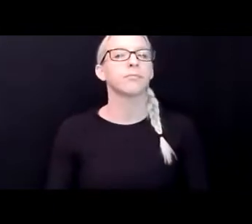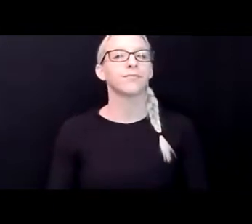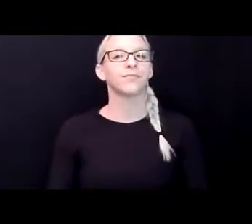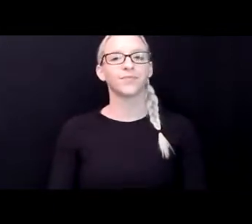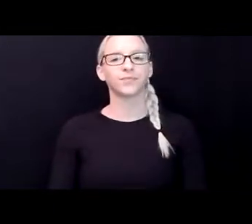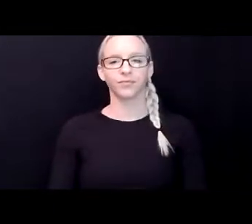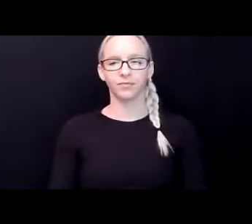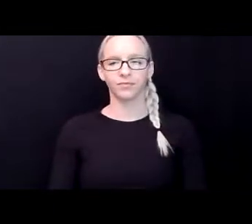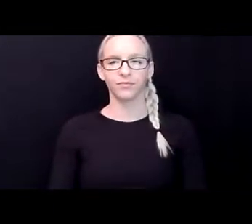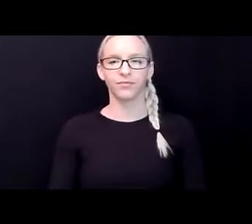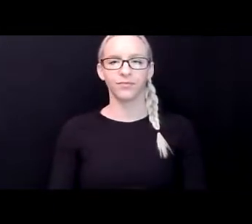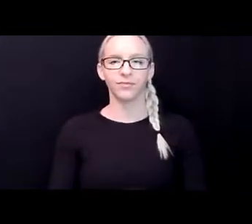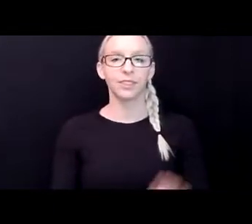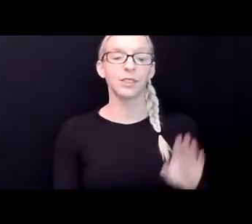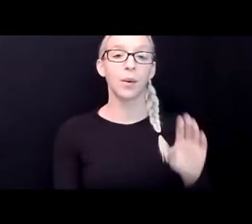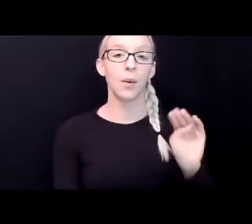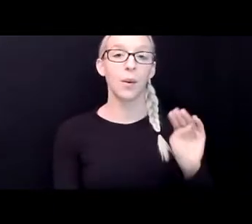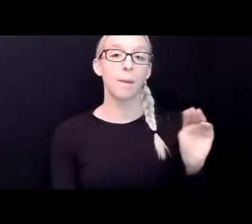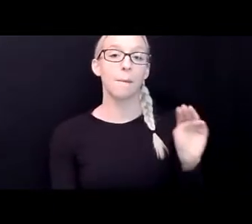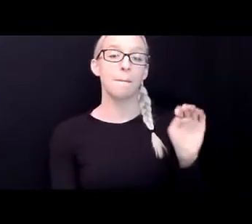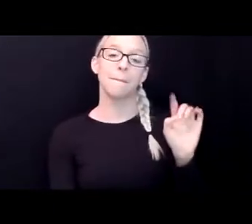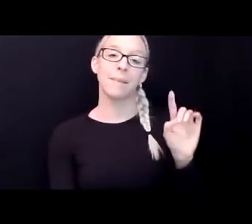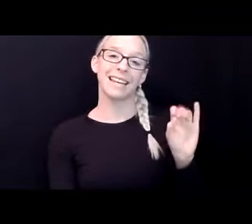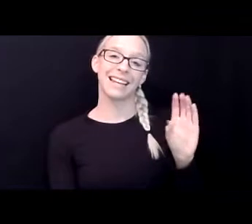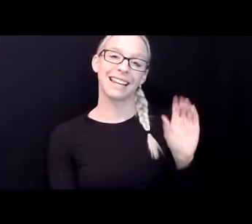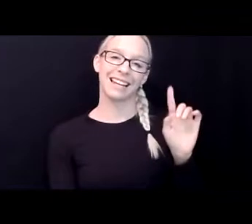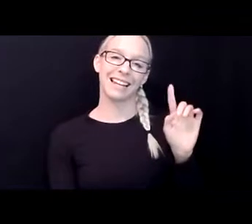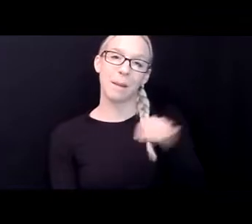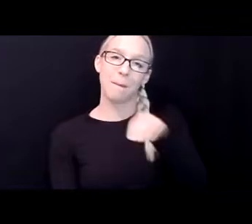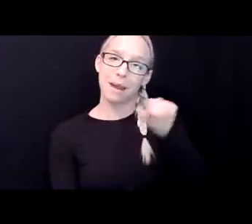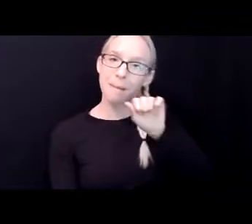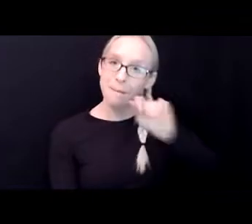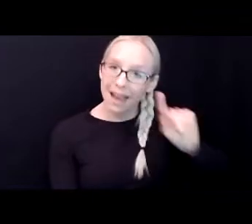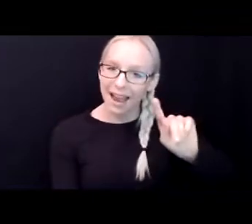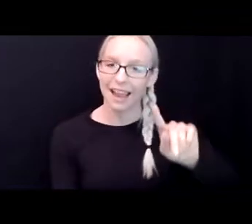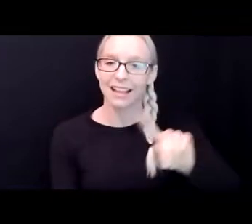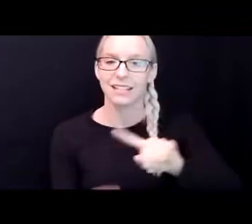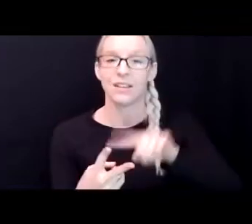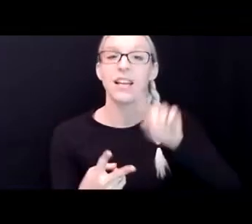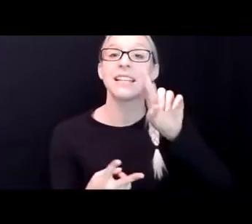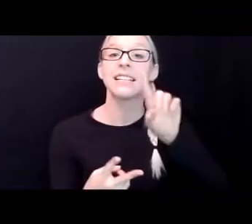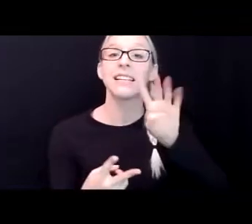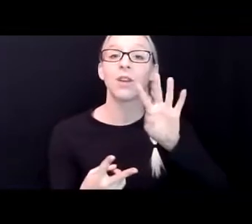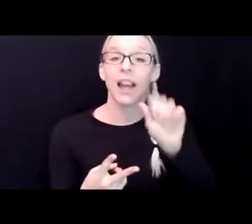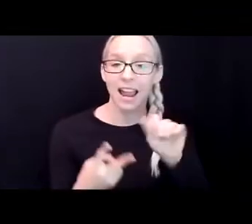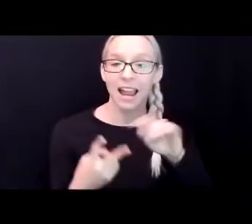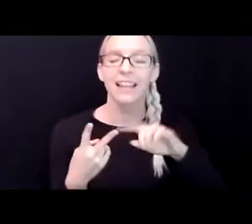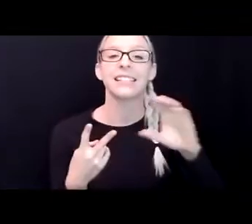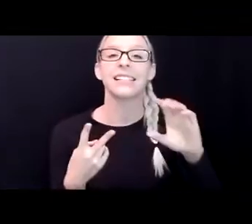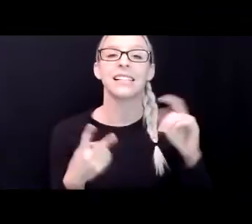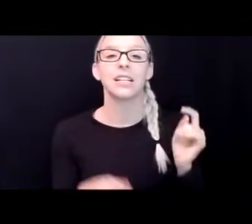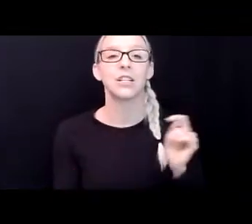the Medicaid payback, and as we talked about, the D4A and the C trusts, they have a mandatory payback